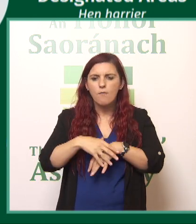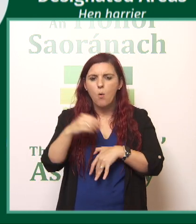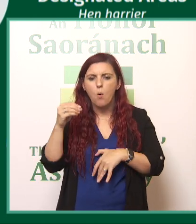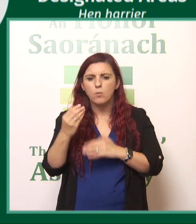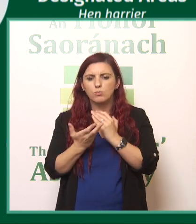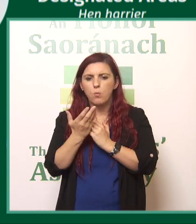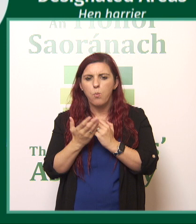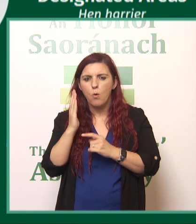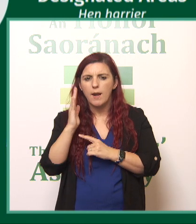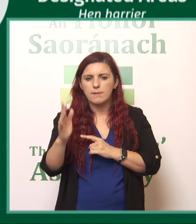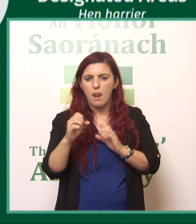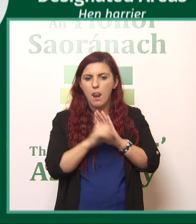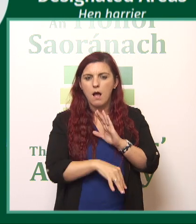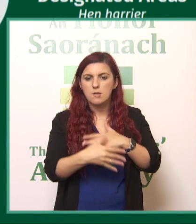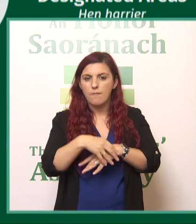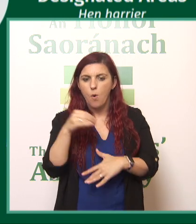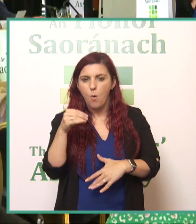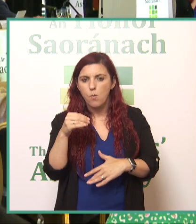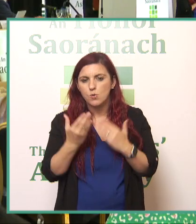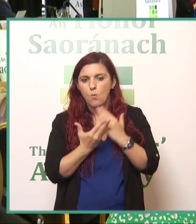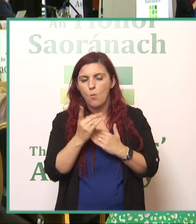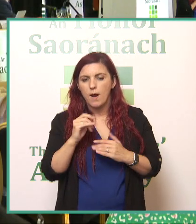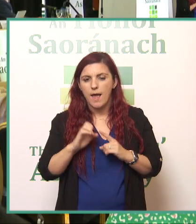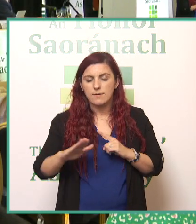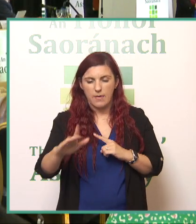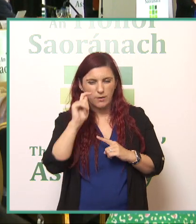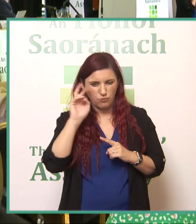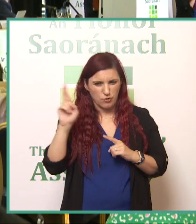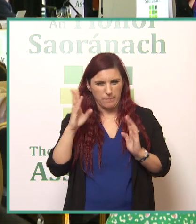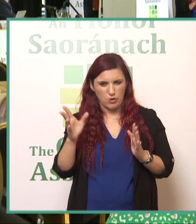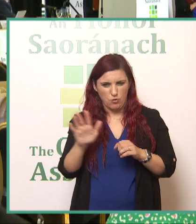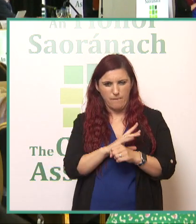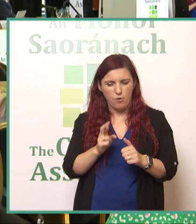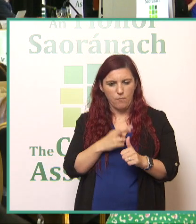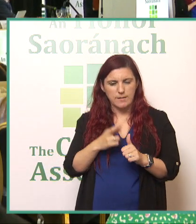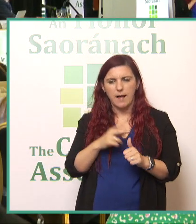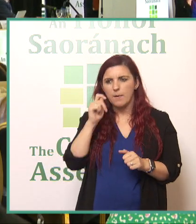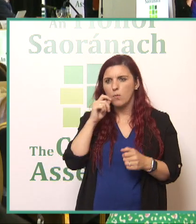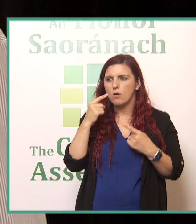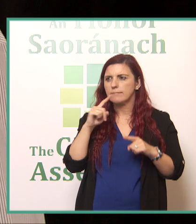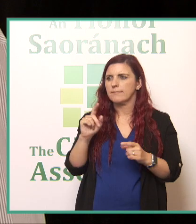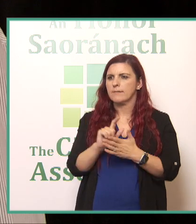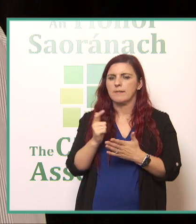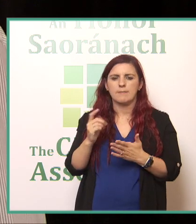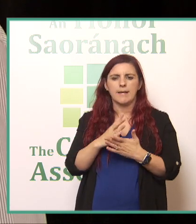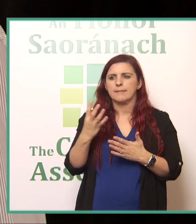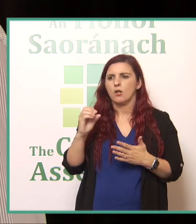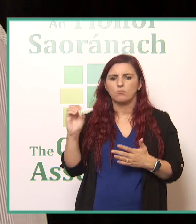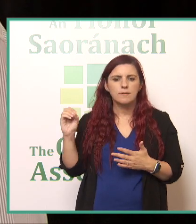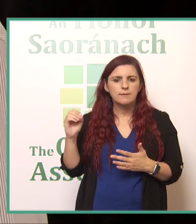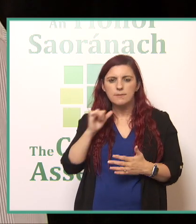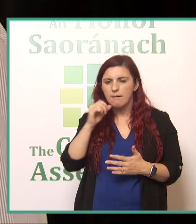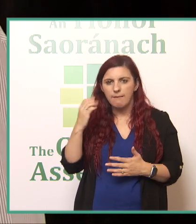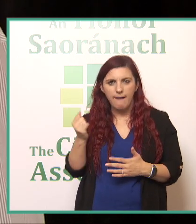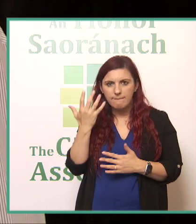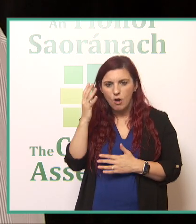covered that really well in his presentation. We lost all of our ancient forests really in 1700s and 1800s. At 1900, we didn't have